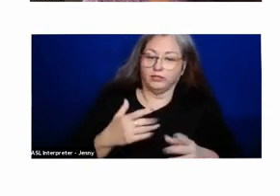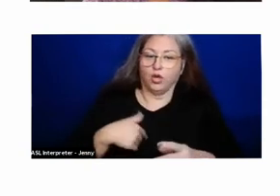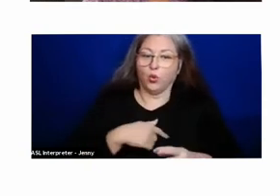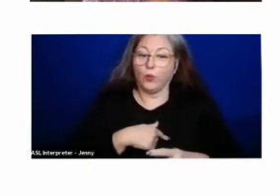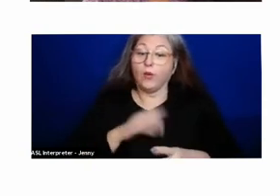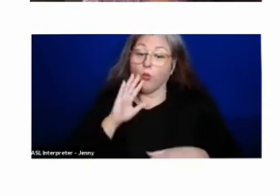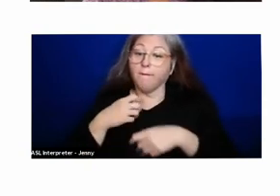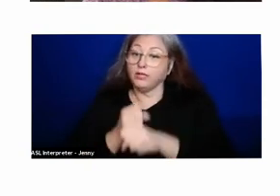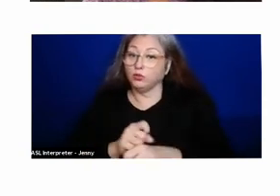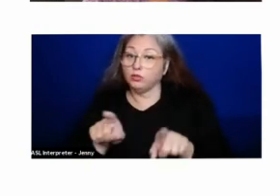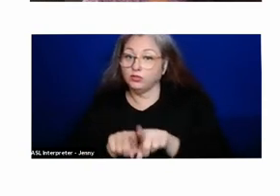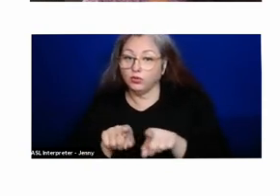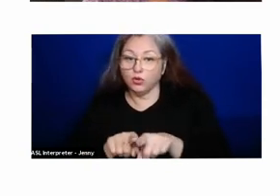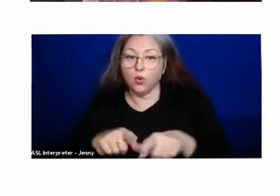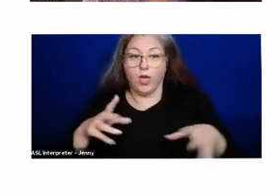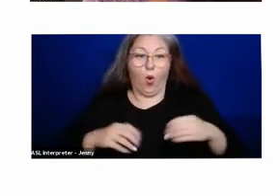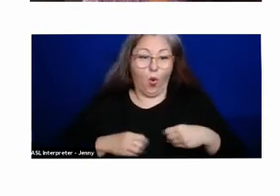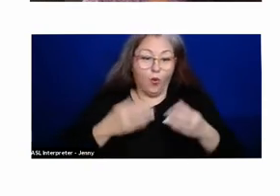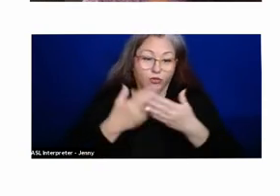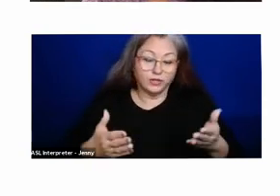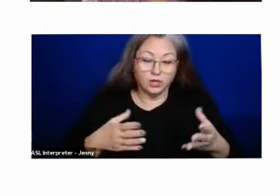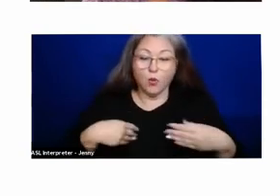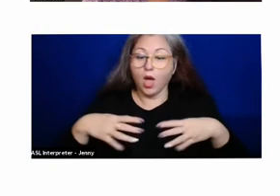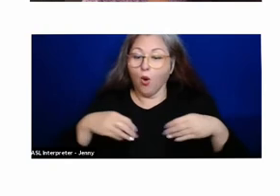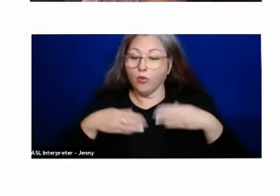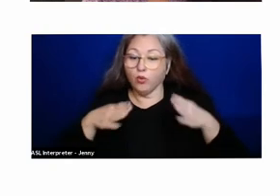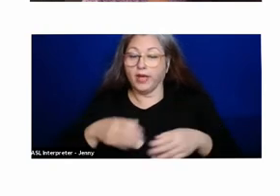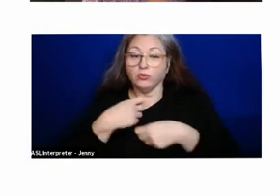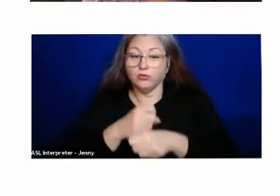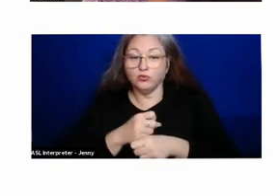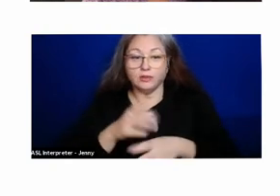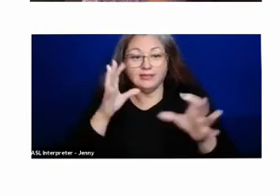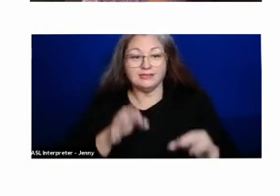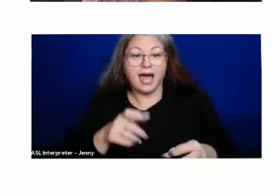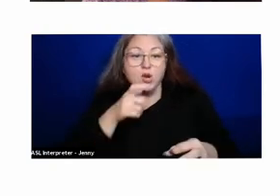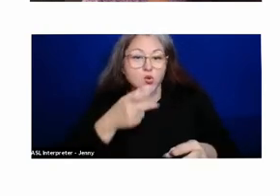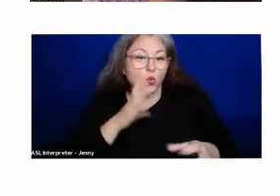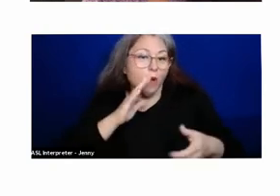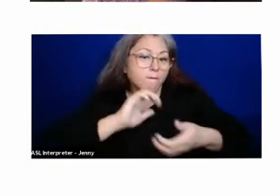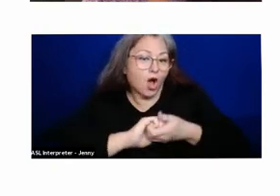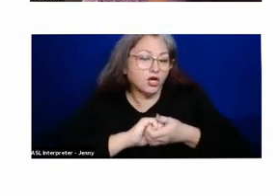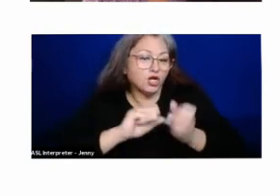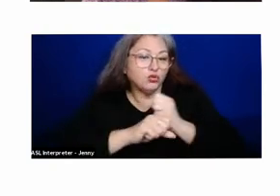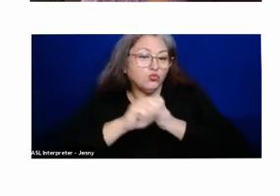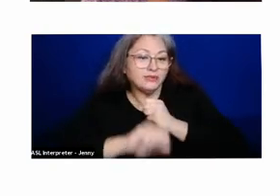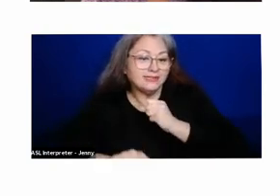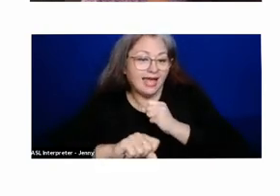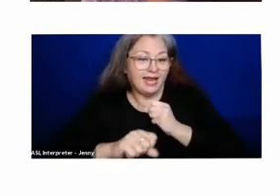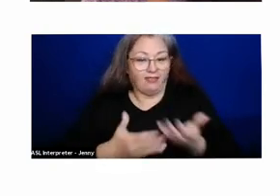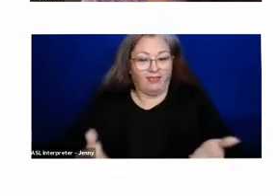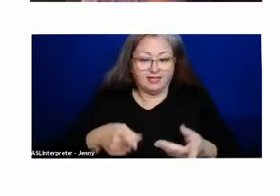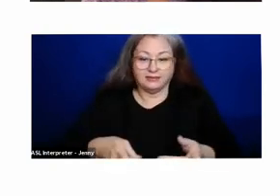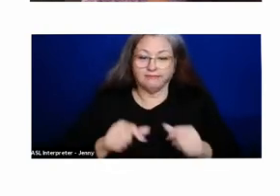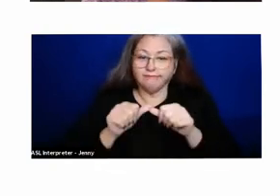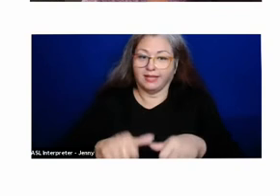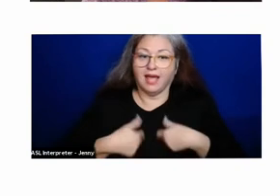producers. We own the resources, we own the means of production, we decide who to partner with to extend the life of our stuff.